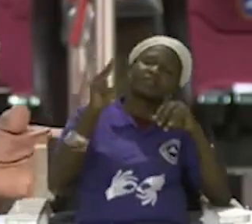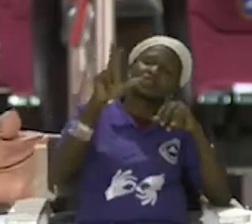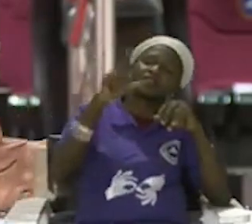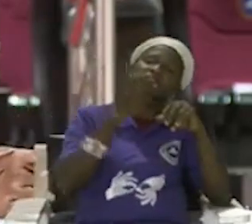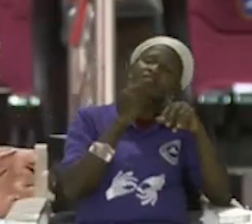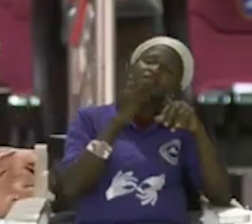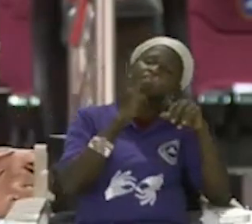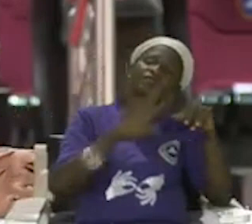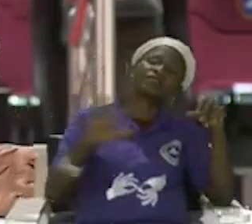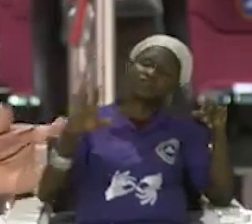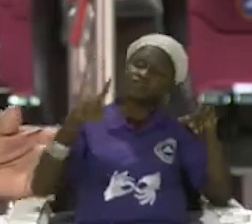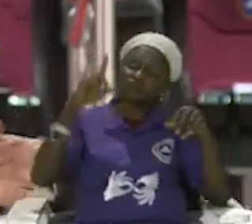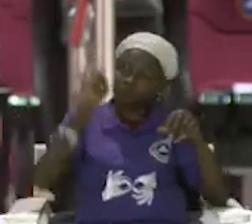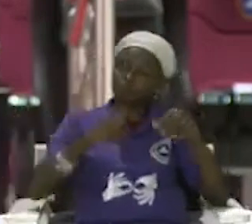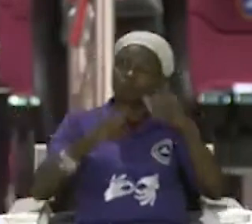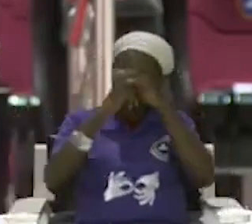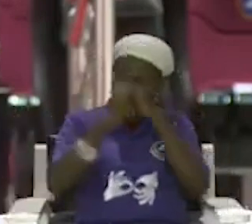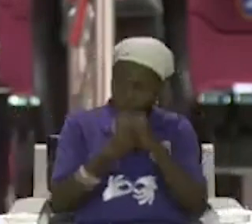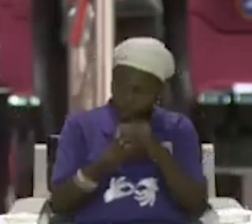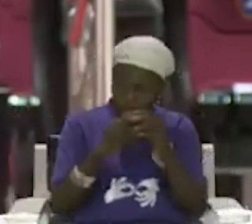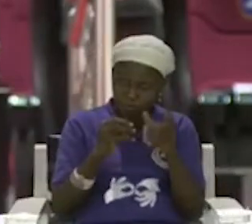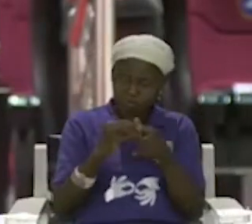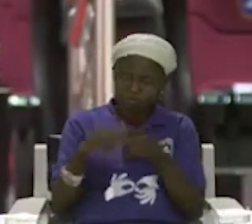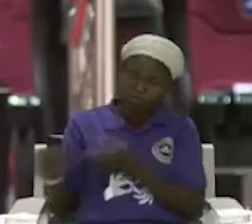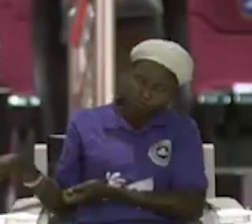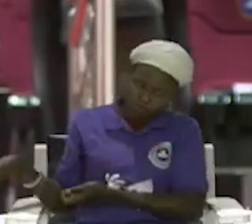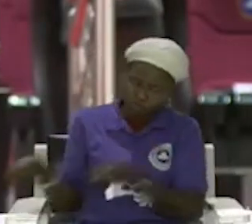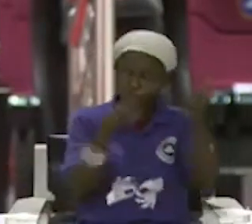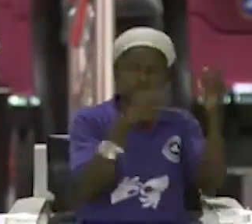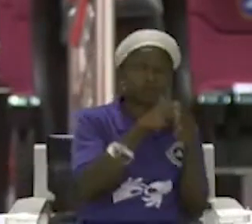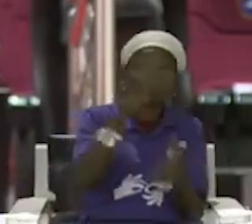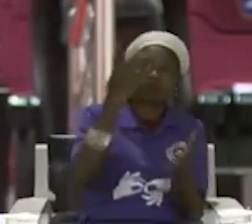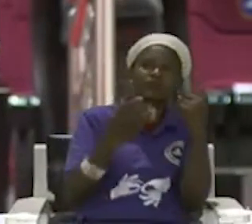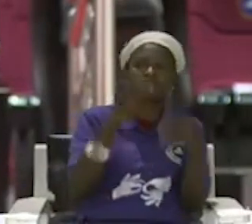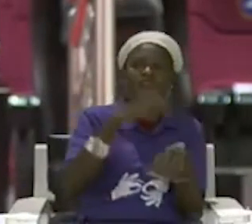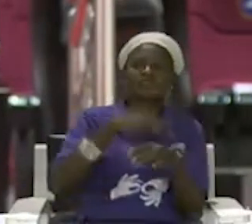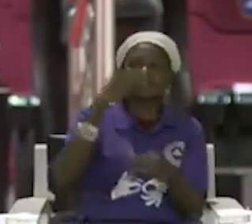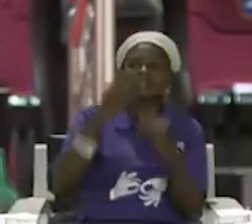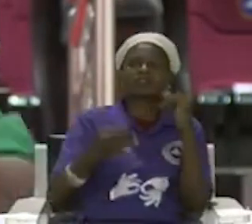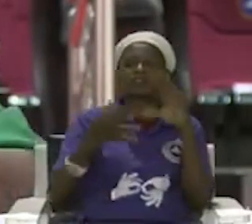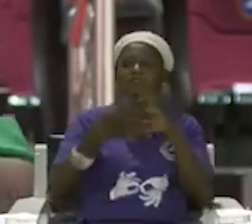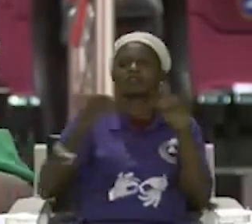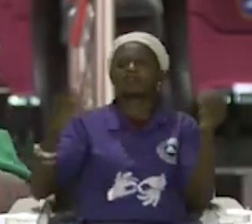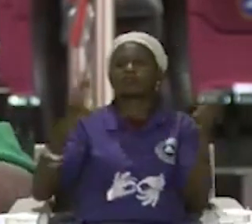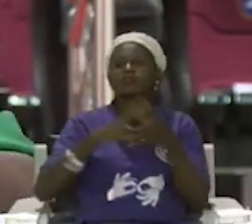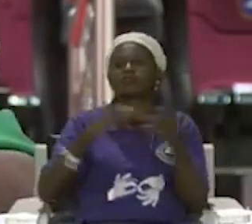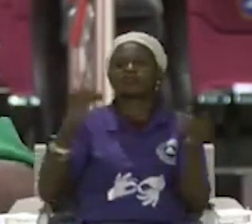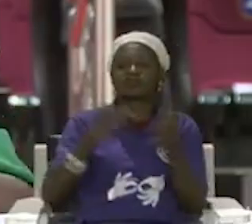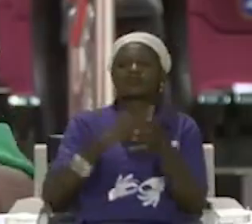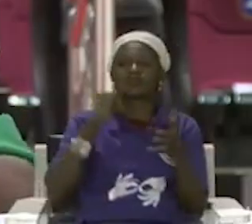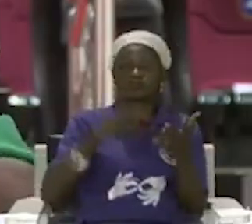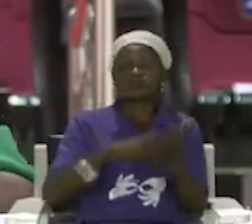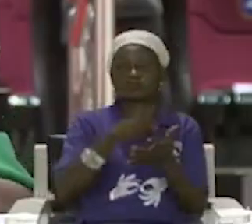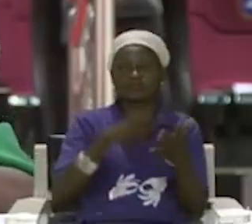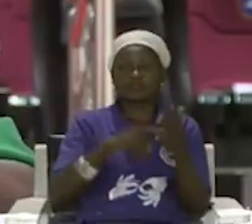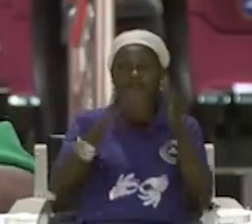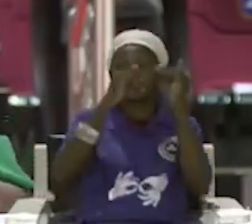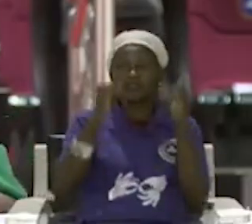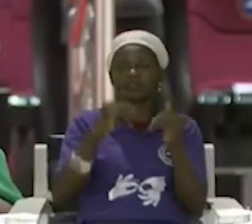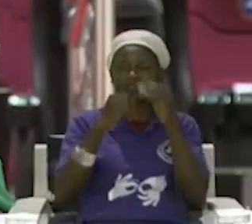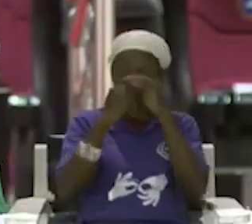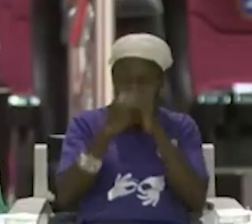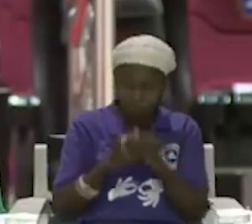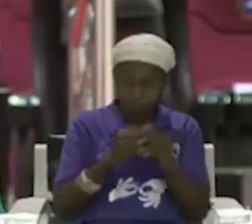must worship that idol or they be thrown into the fire. At the end of the story, it is this idol